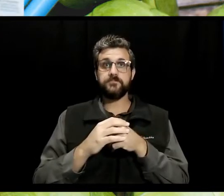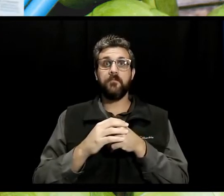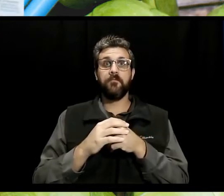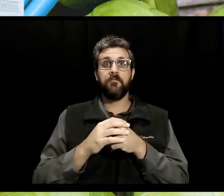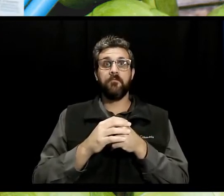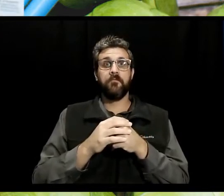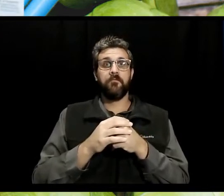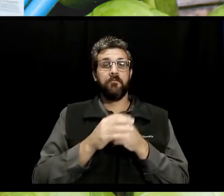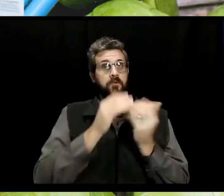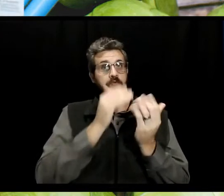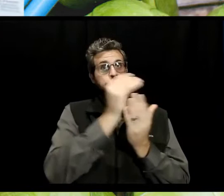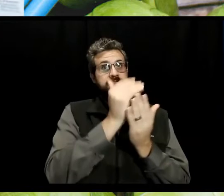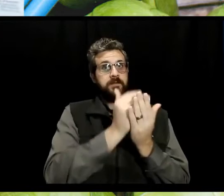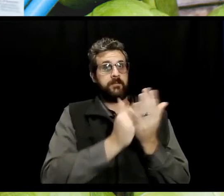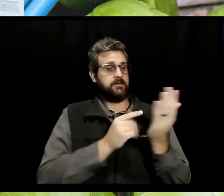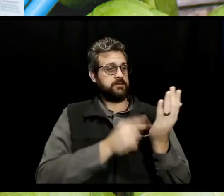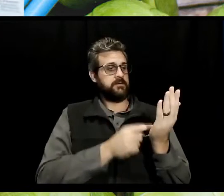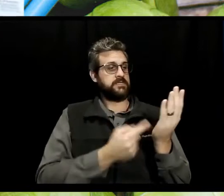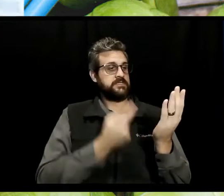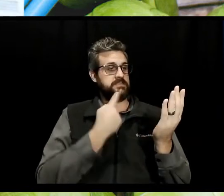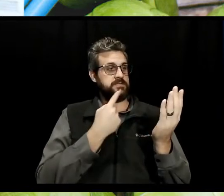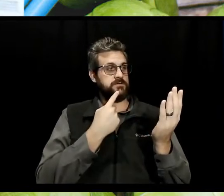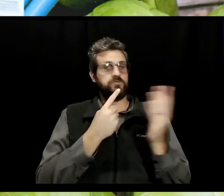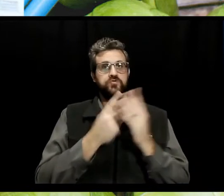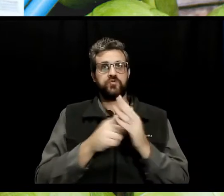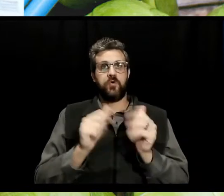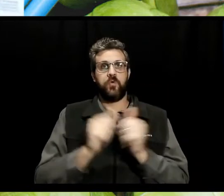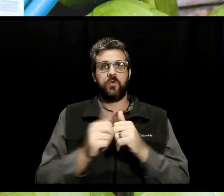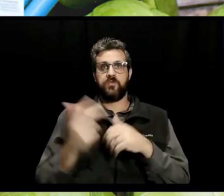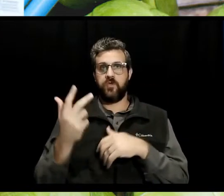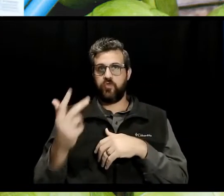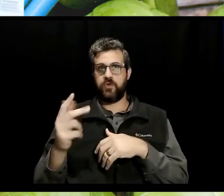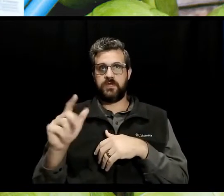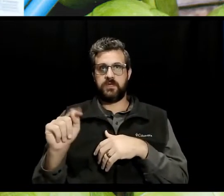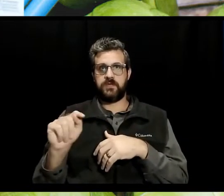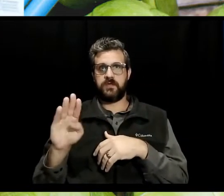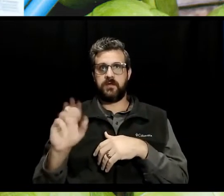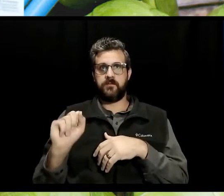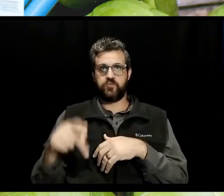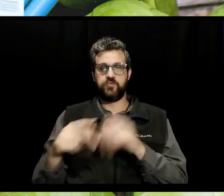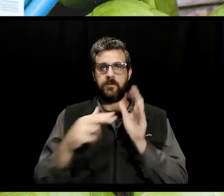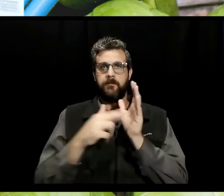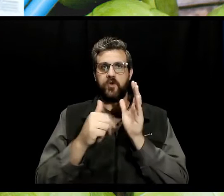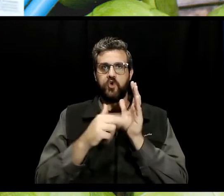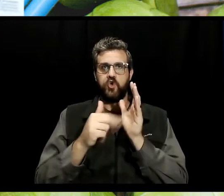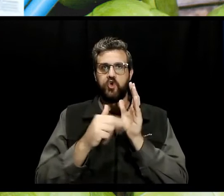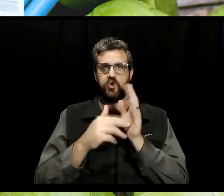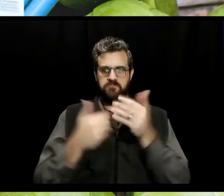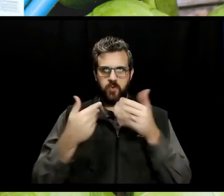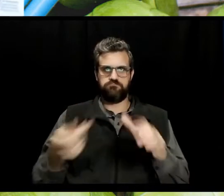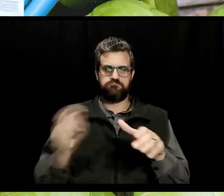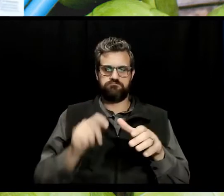tells us to start off with 3 tablespoons of butter. So I'm going to go on and add that to